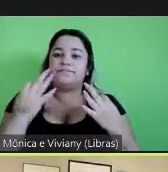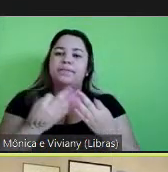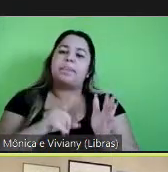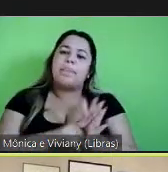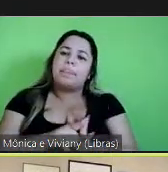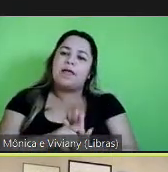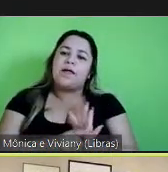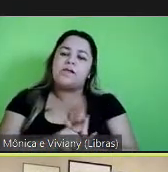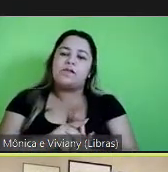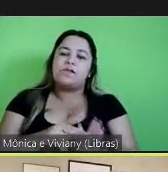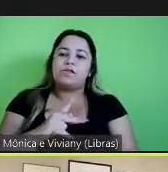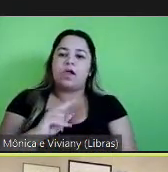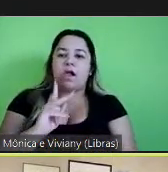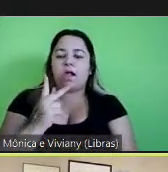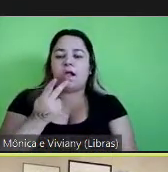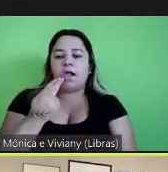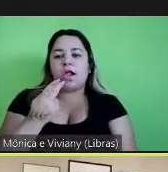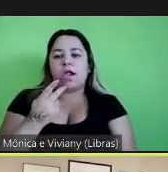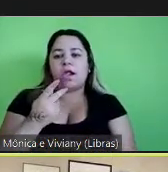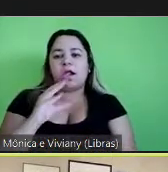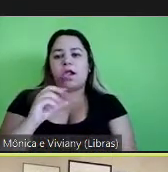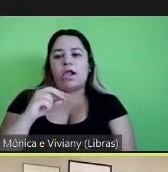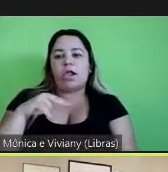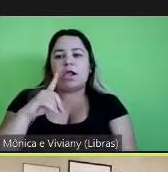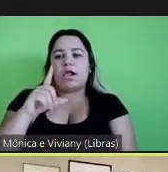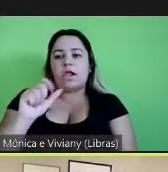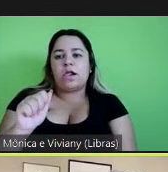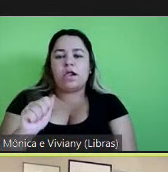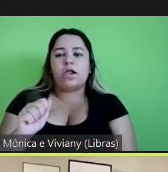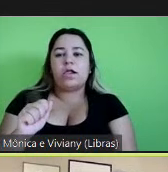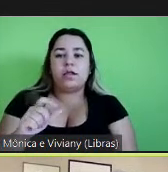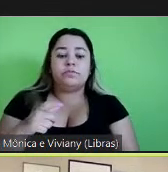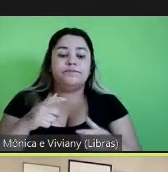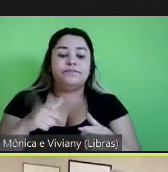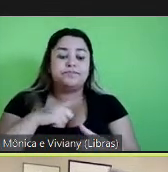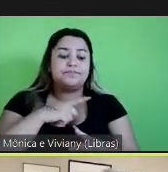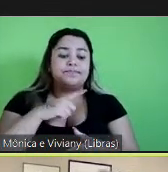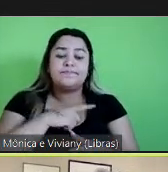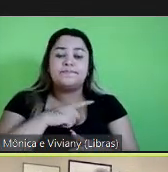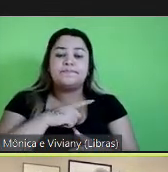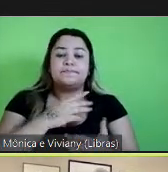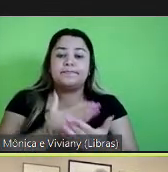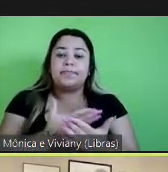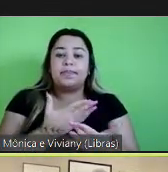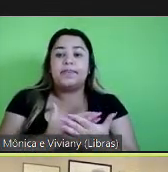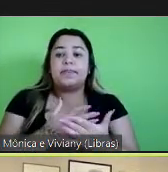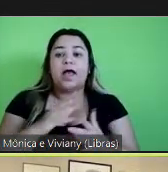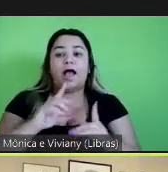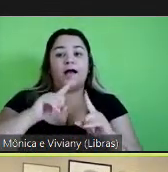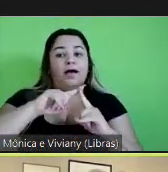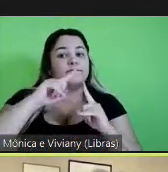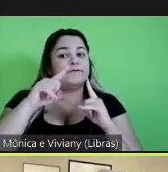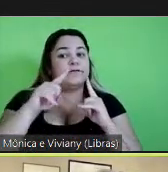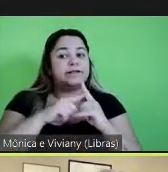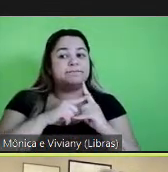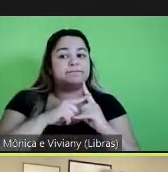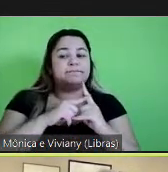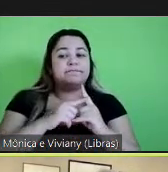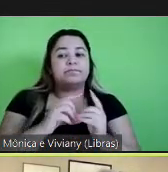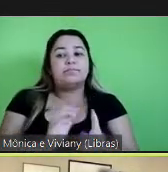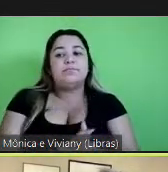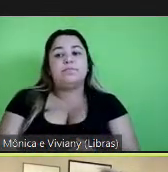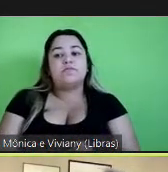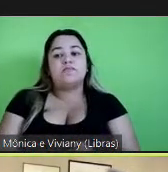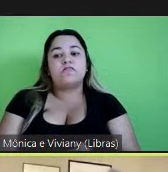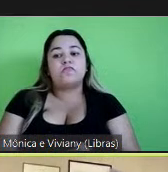is actually mostly around issues pertaining to weight gain and pregnancy. Sorry, I'm trying to get the move ahead